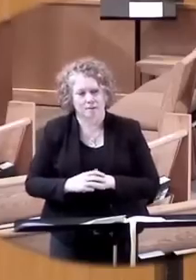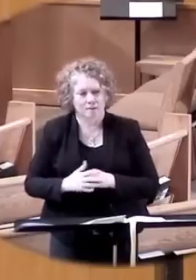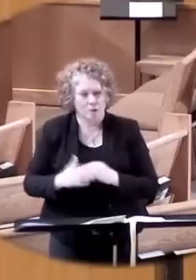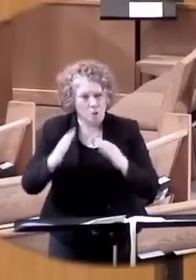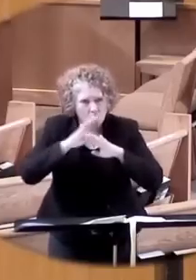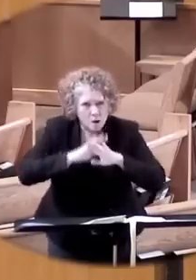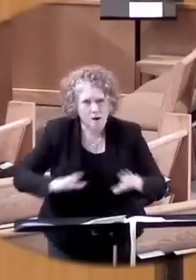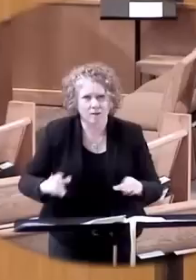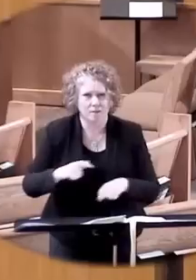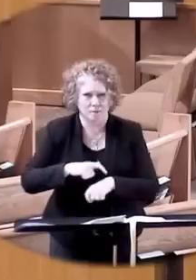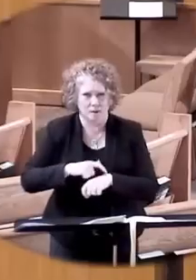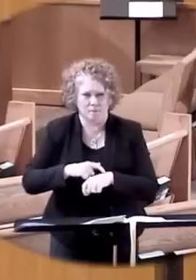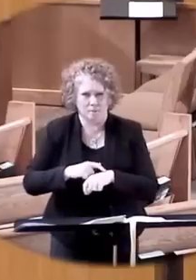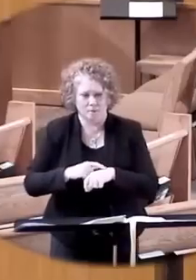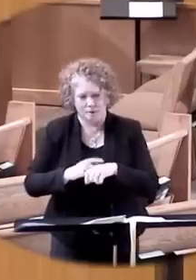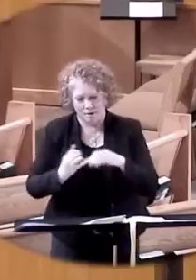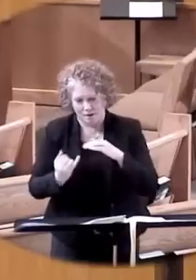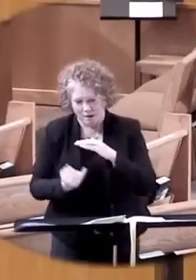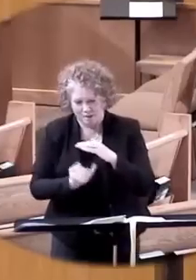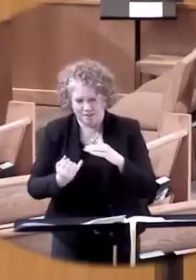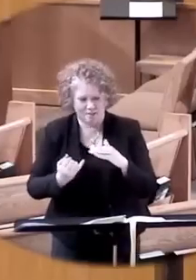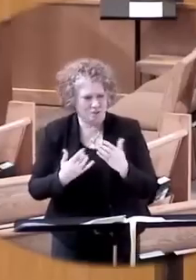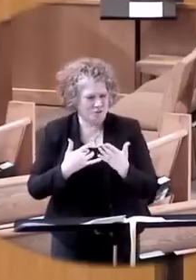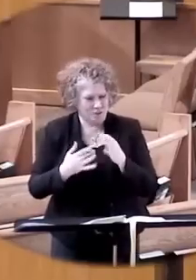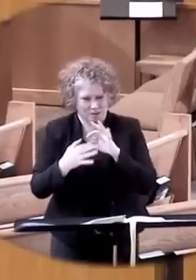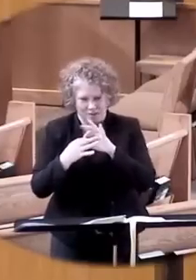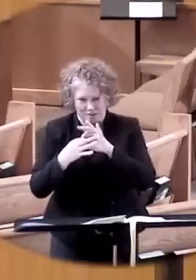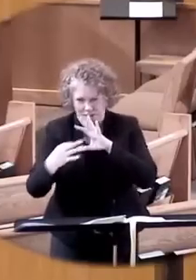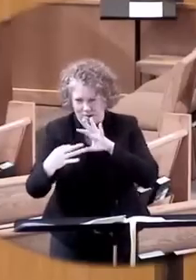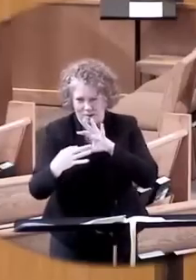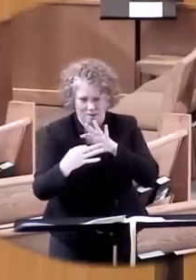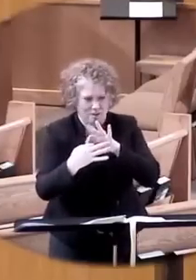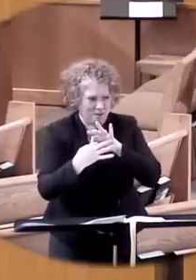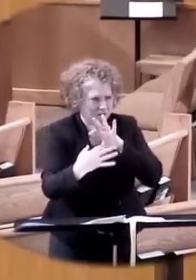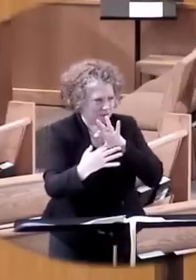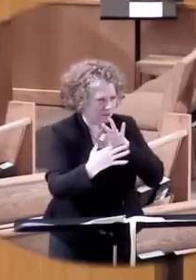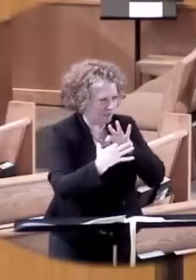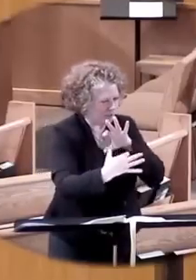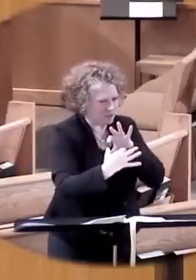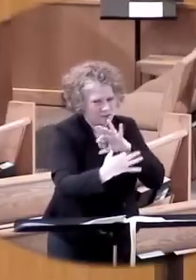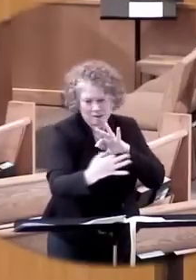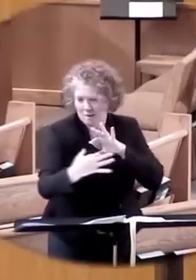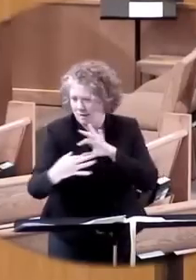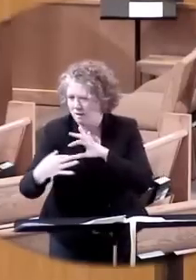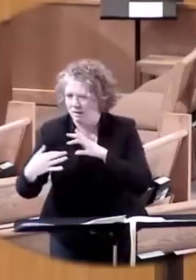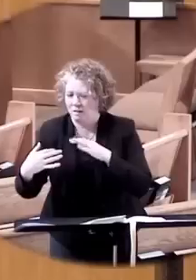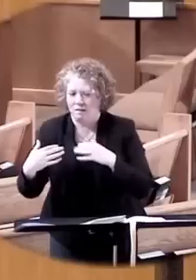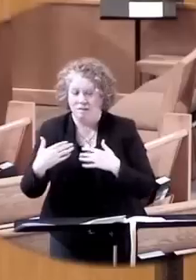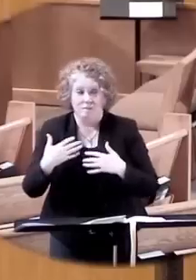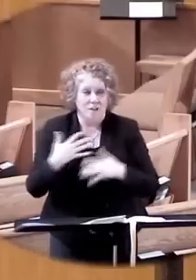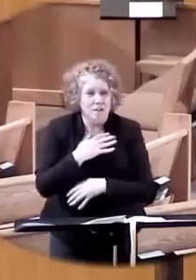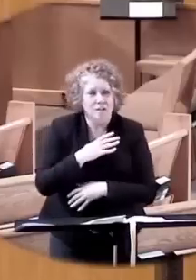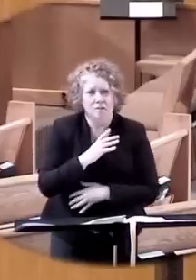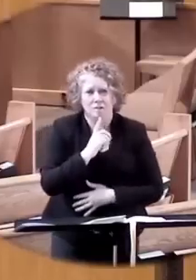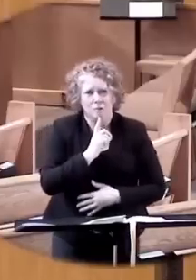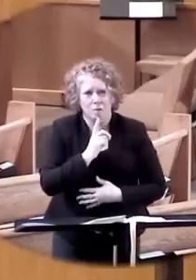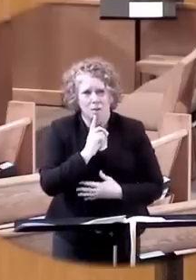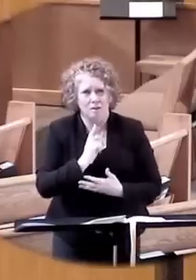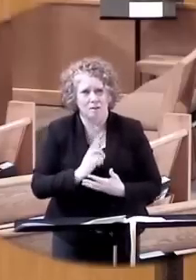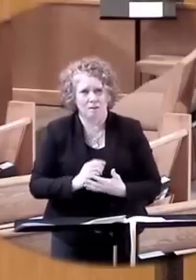alone, disconnected, fear, loneliness,